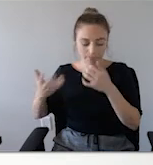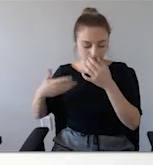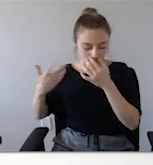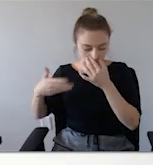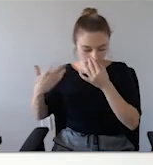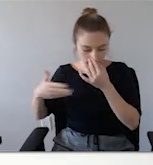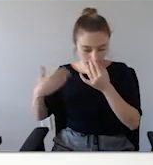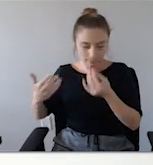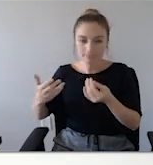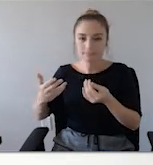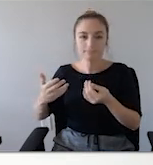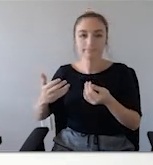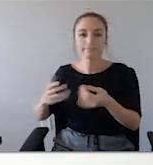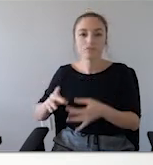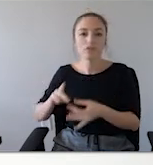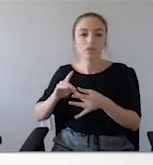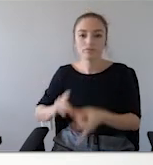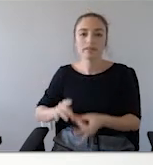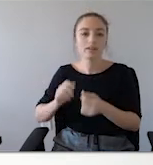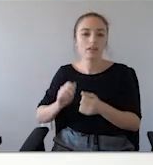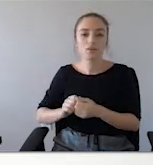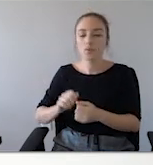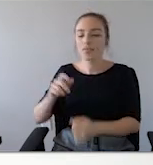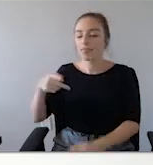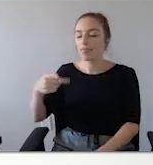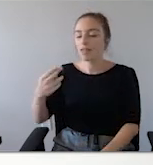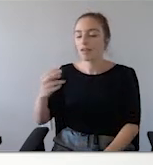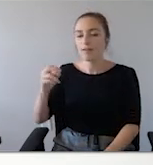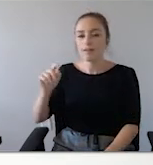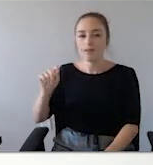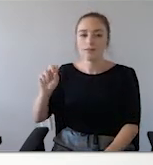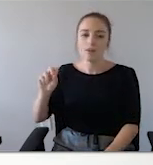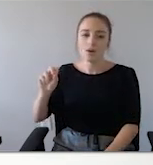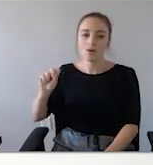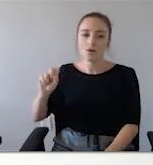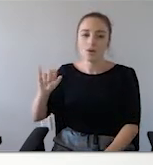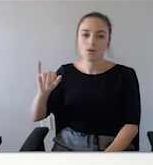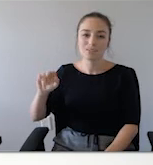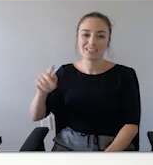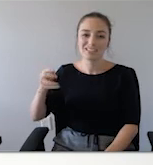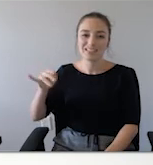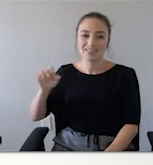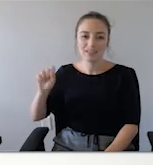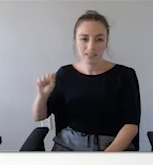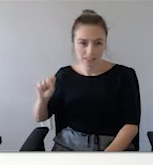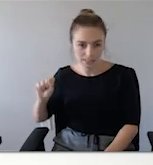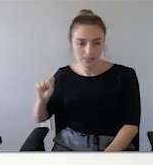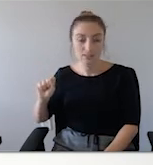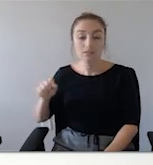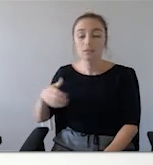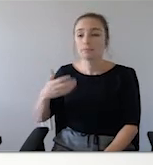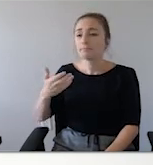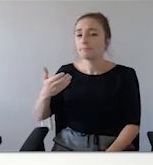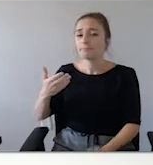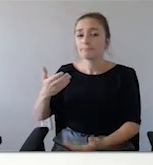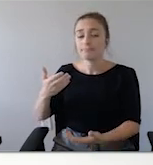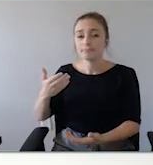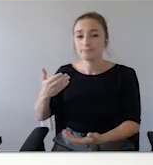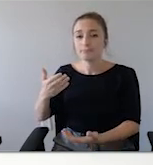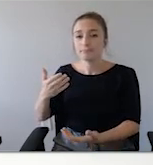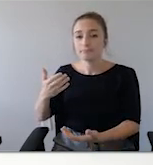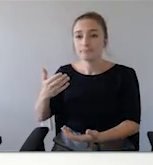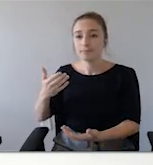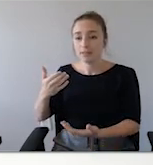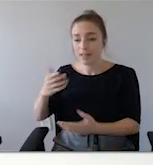photosynthesis, they have to understand the entire process of photosynthesis. And maybe for a kid that's off of standards, they need to know